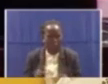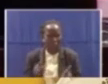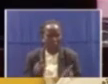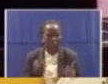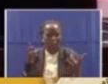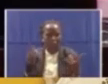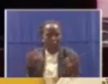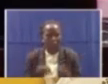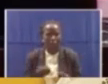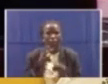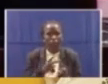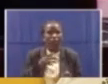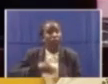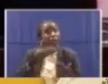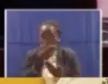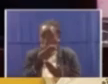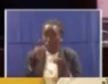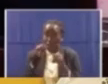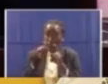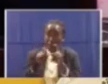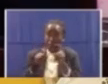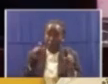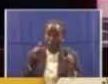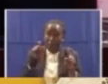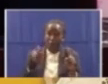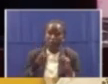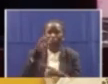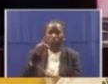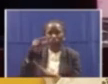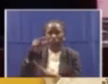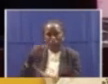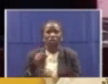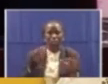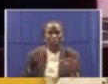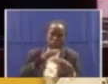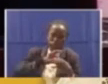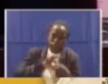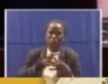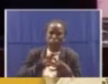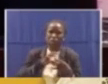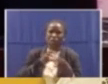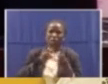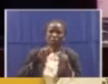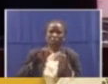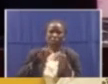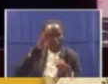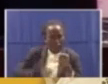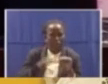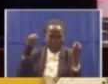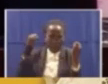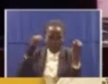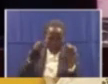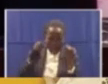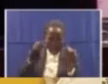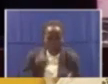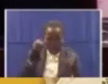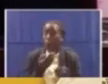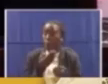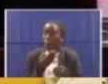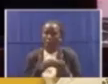back, the DG, and those dedicated police officials, detectives, prosecutors, magistrates, and other members of the judiciary who on a